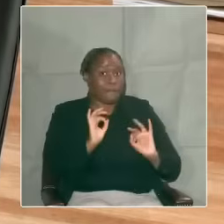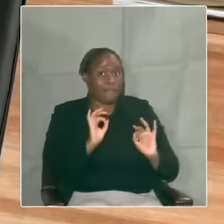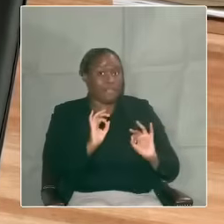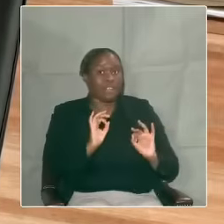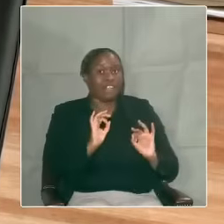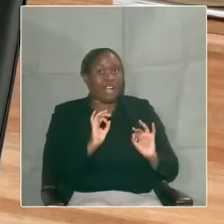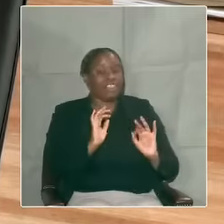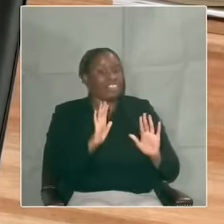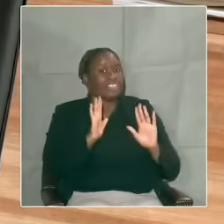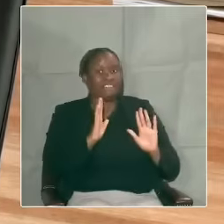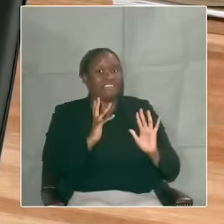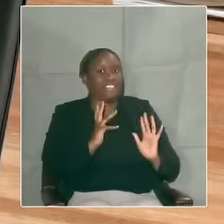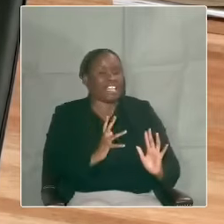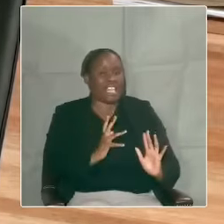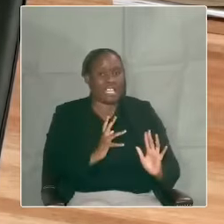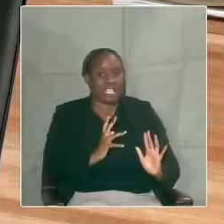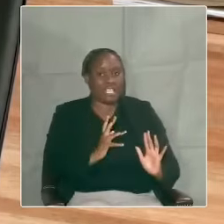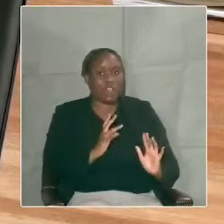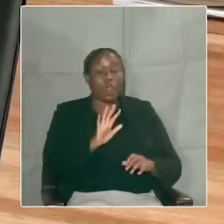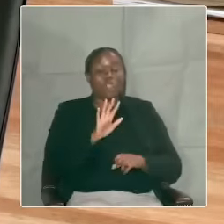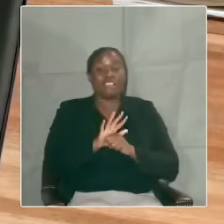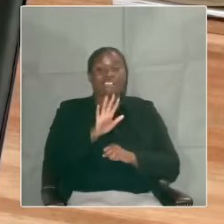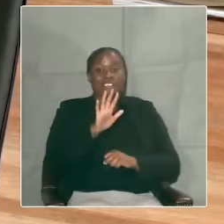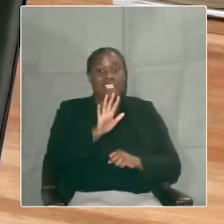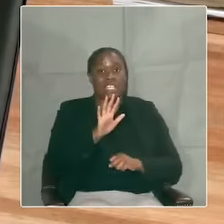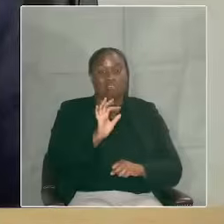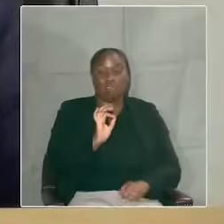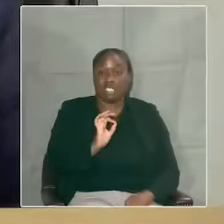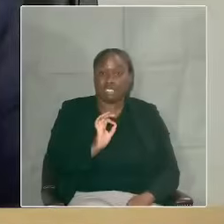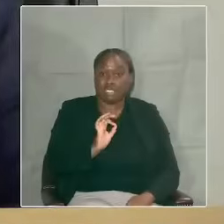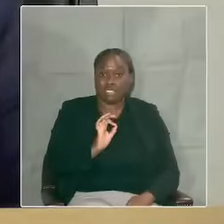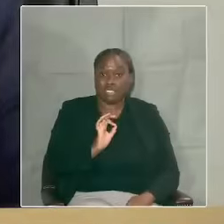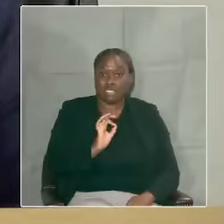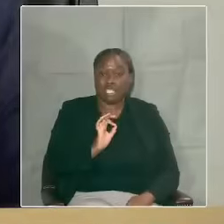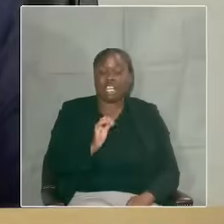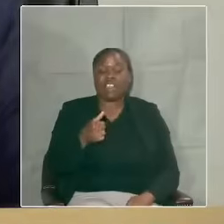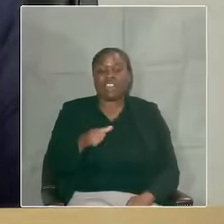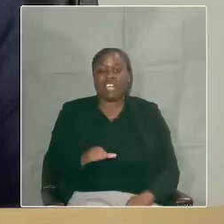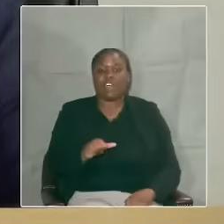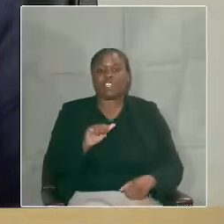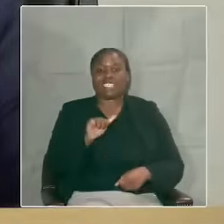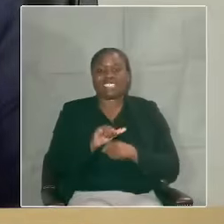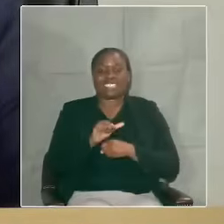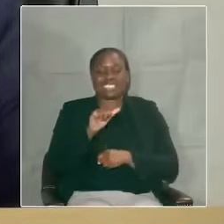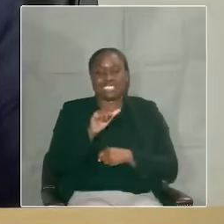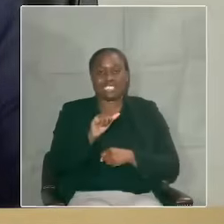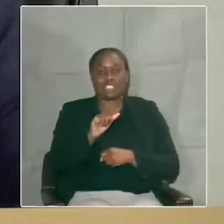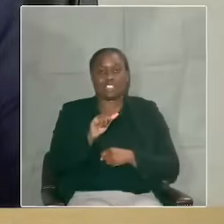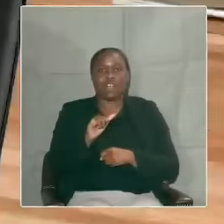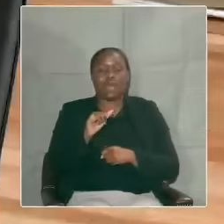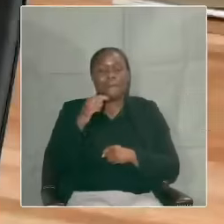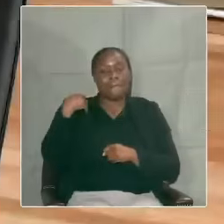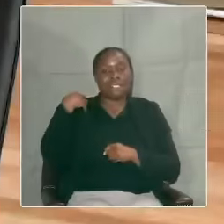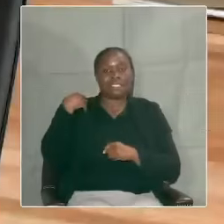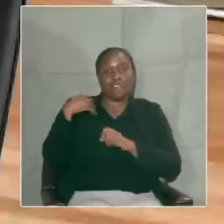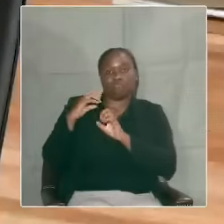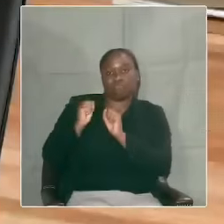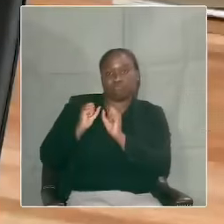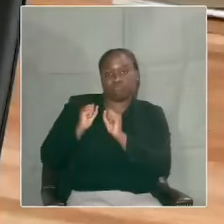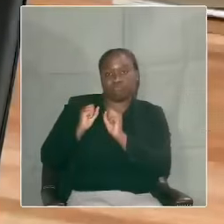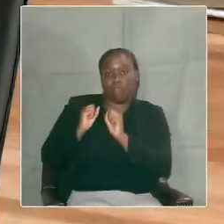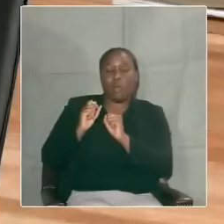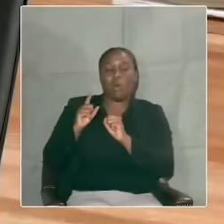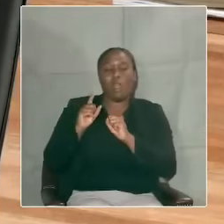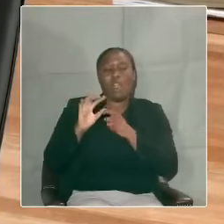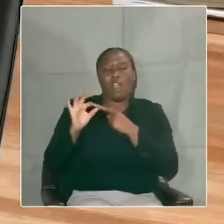is where you left the matter on the 15th. Then on the 16th, you brief the minister, and we'll deal